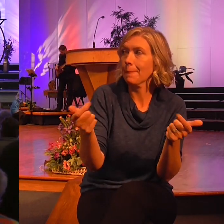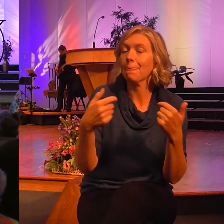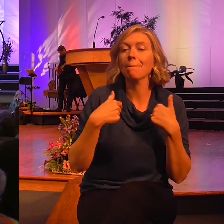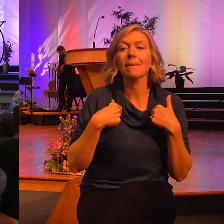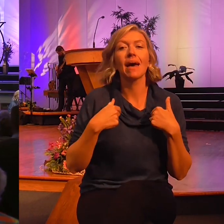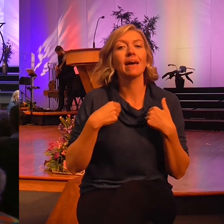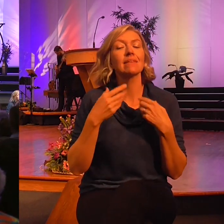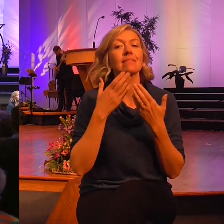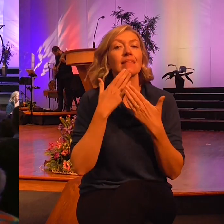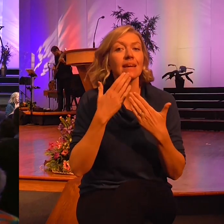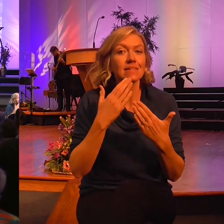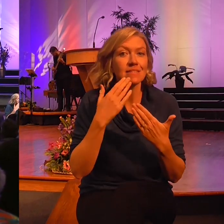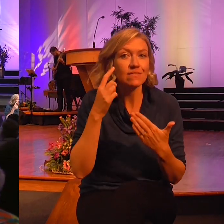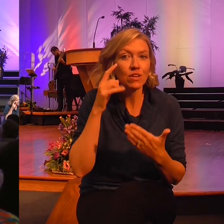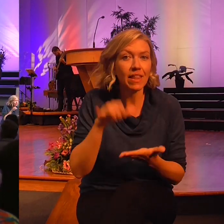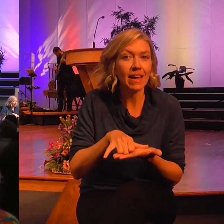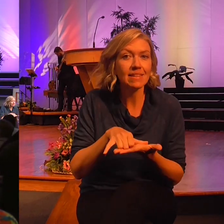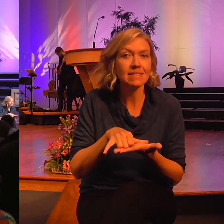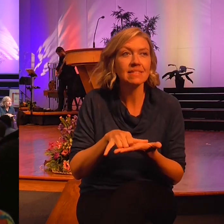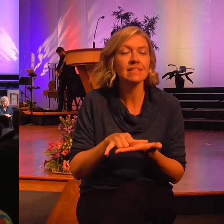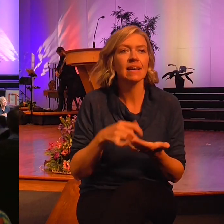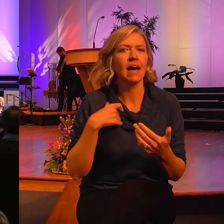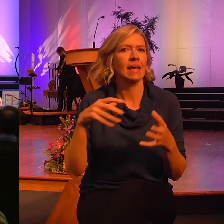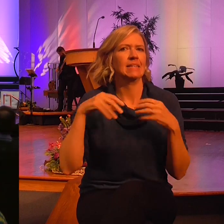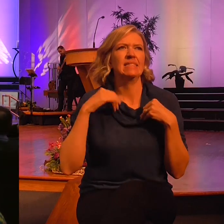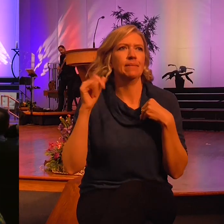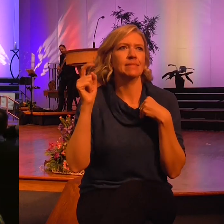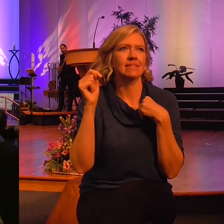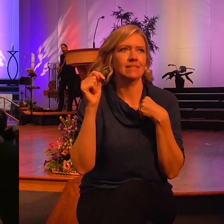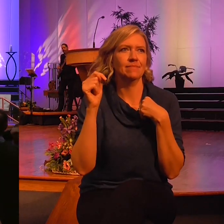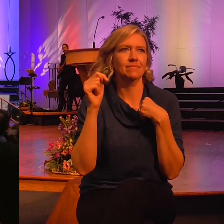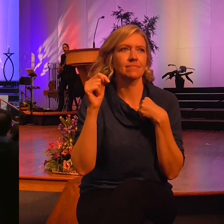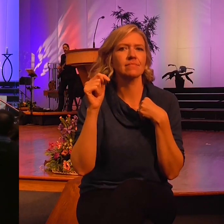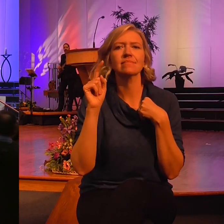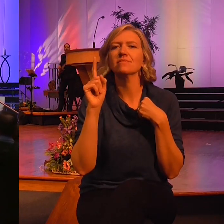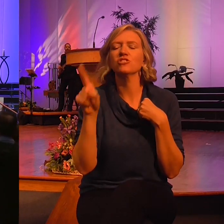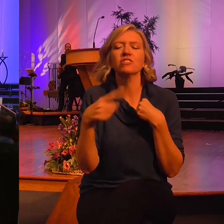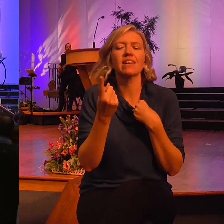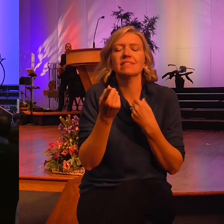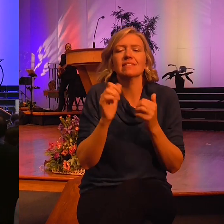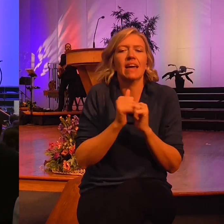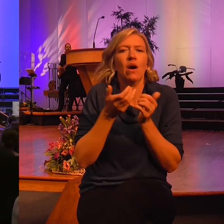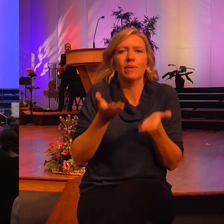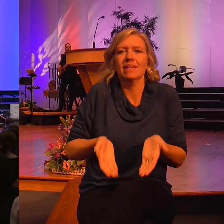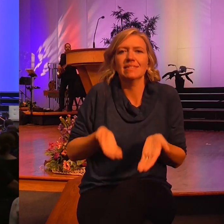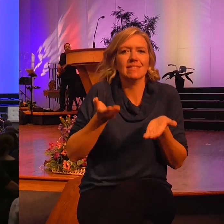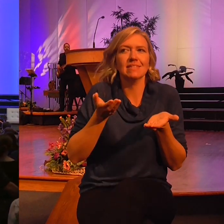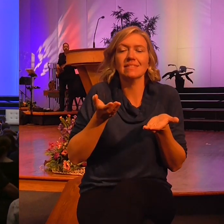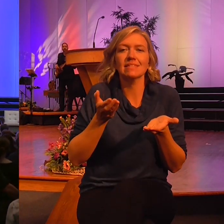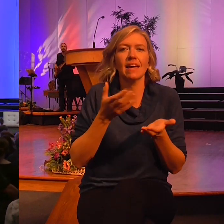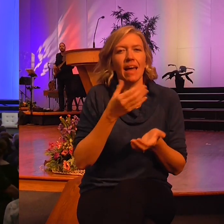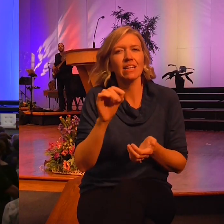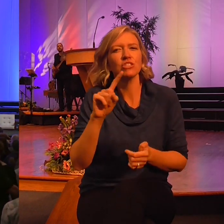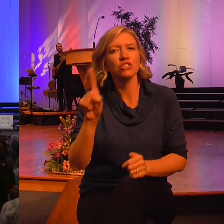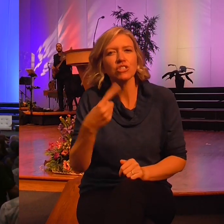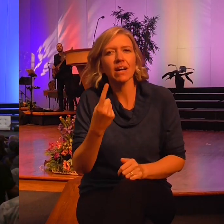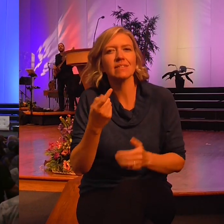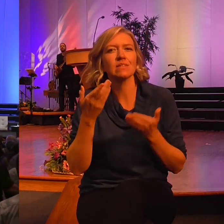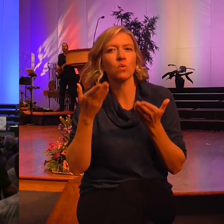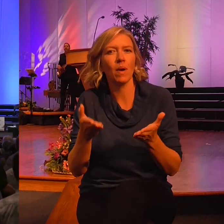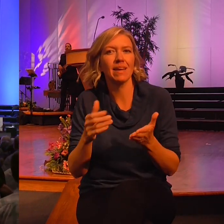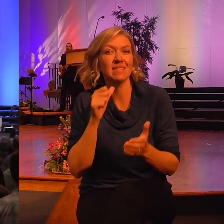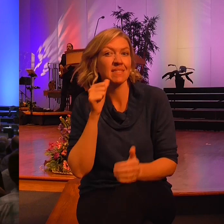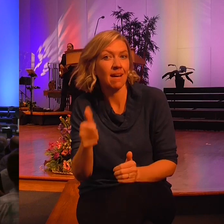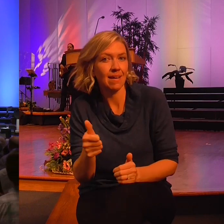I give thanks for it, and I accept it, just the way that it is, and just the way that it is